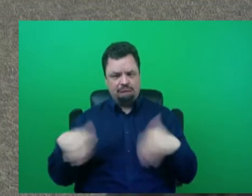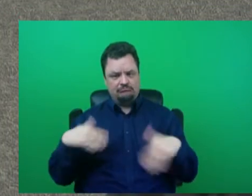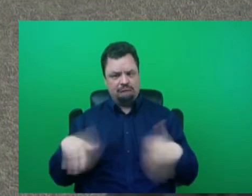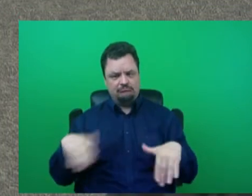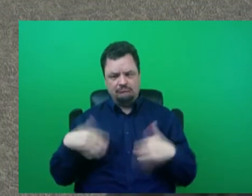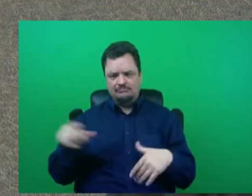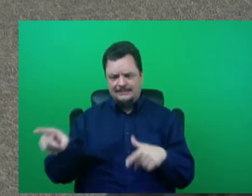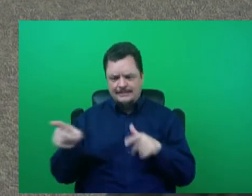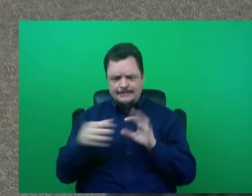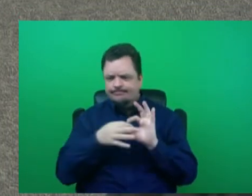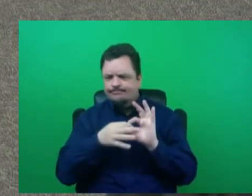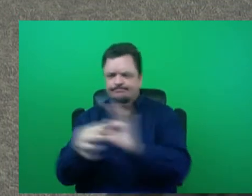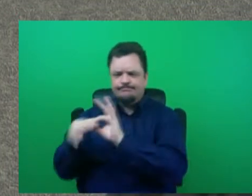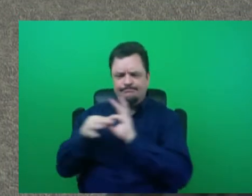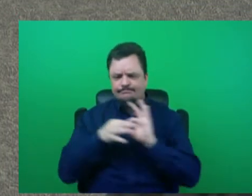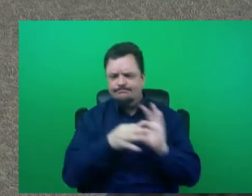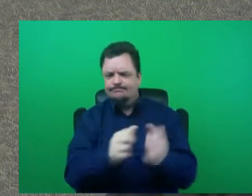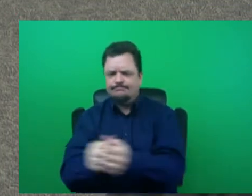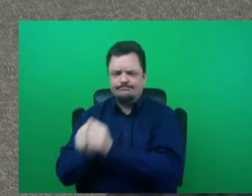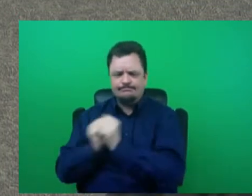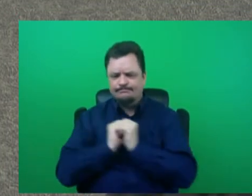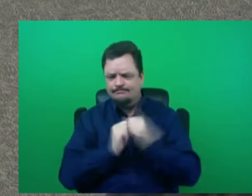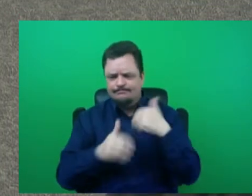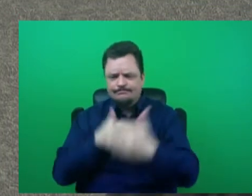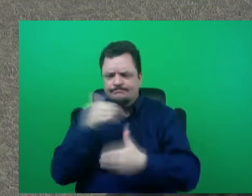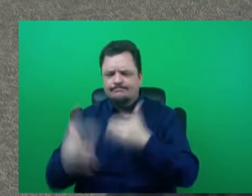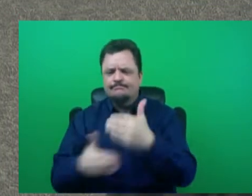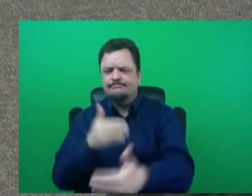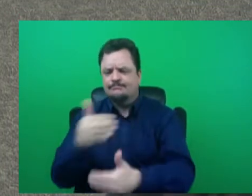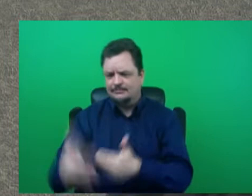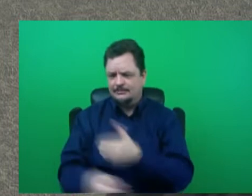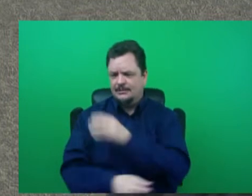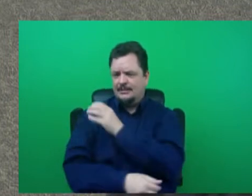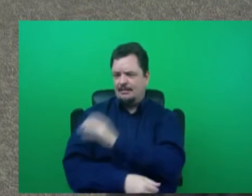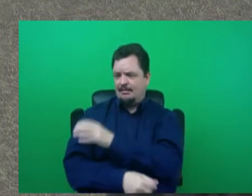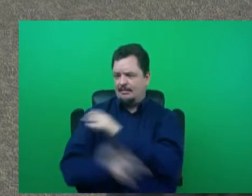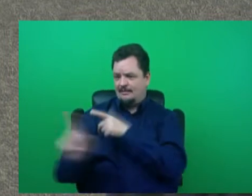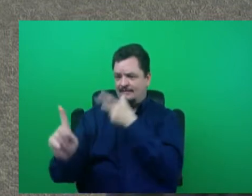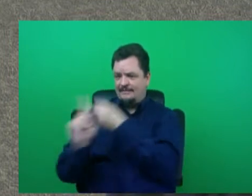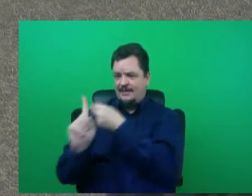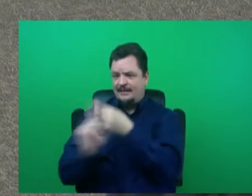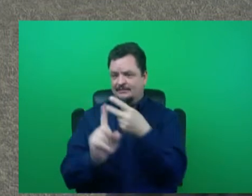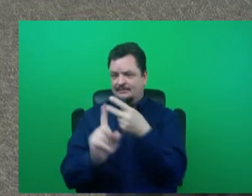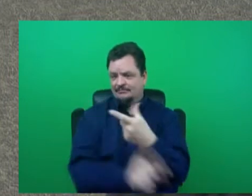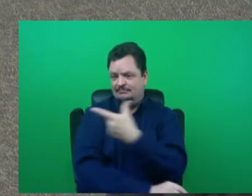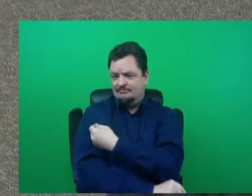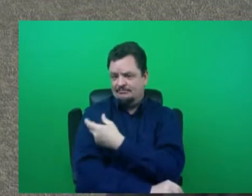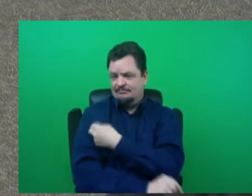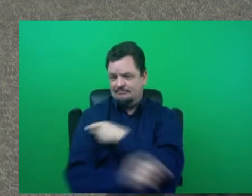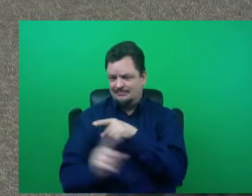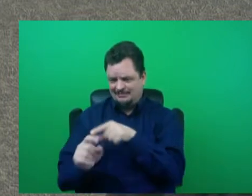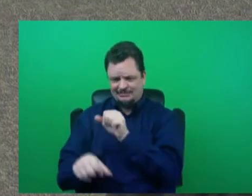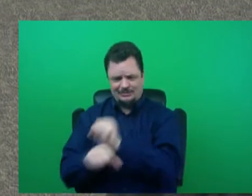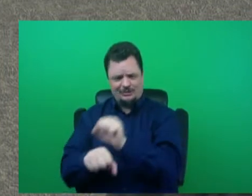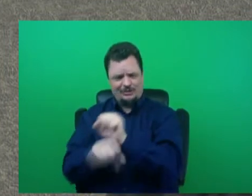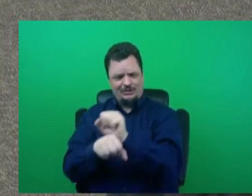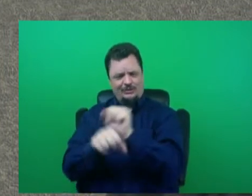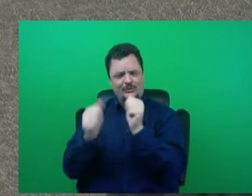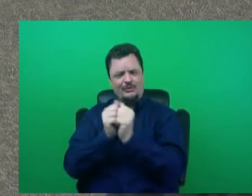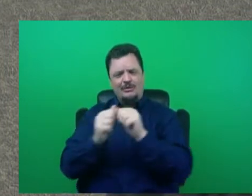I share a clinic with immunizations, and just working alongside all of these incredibly dedicated